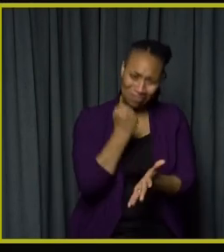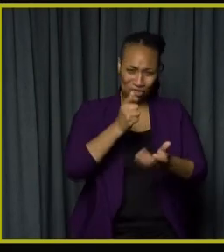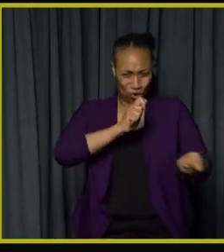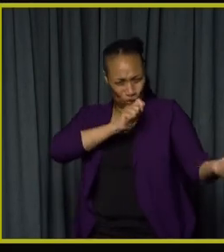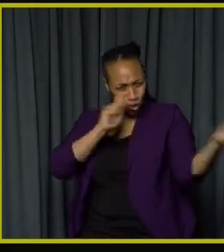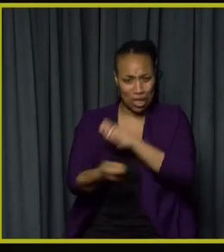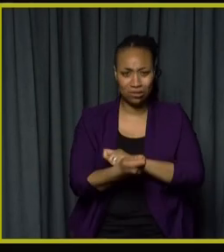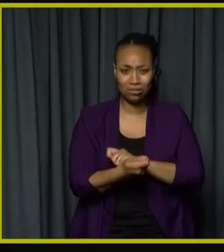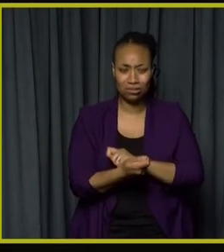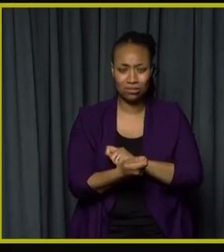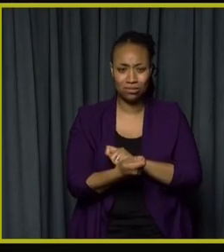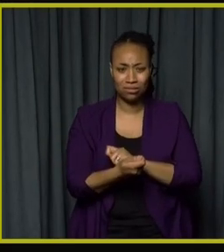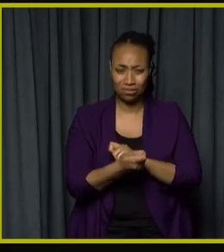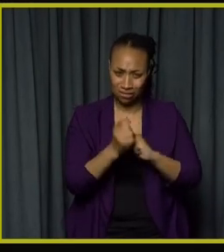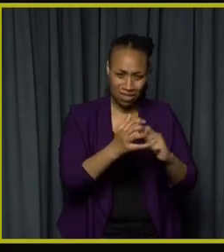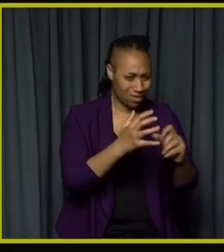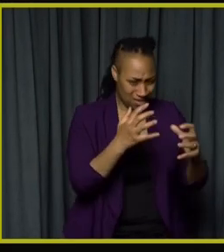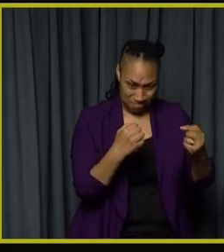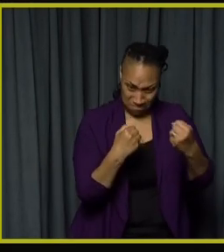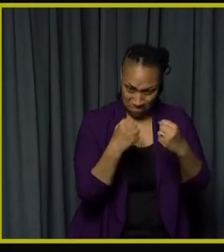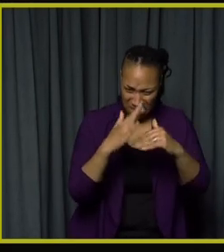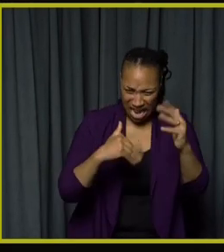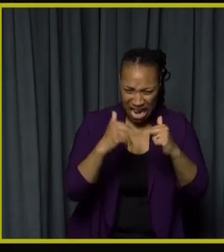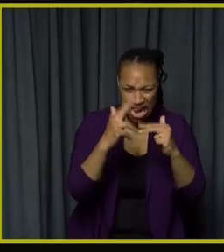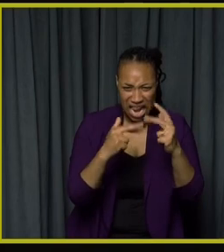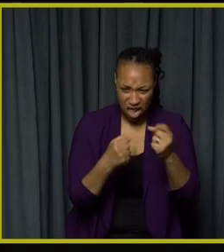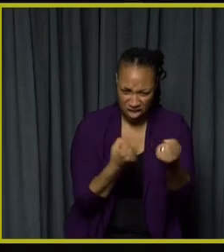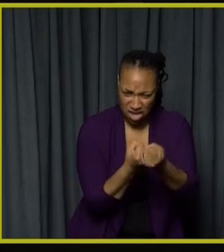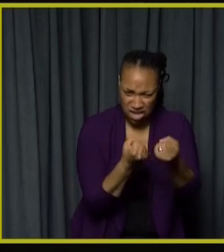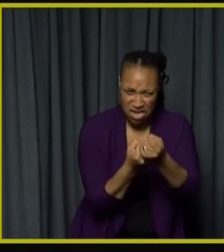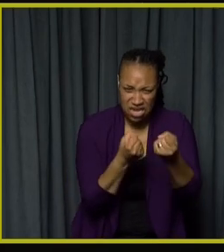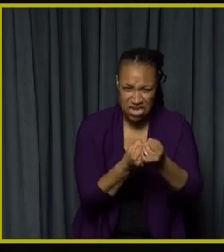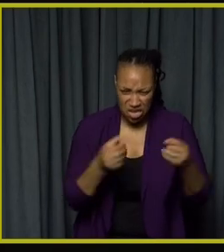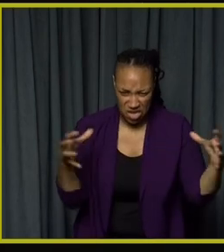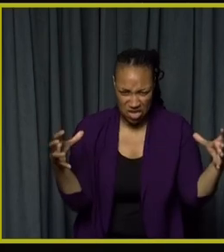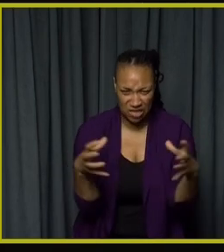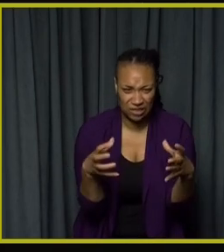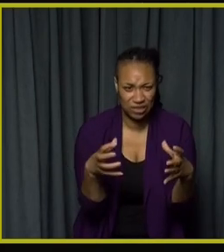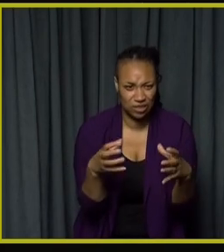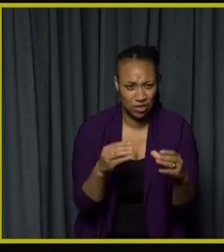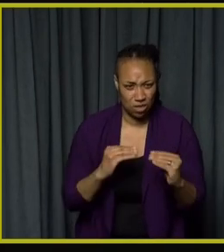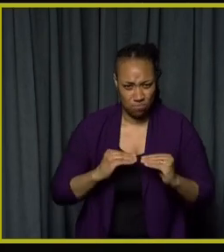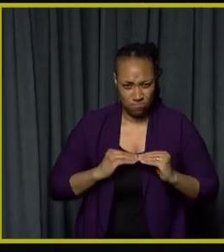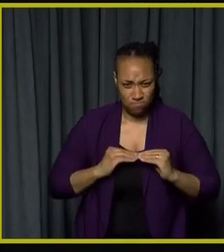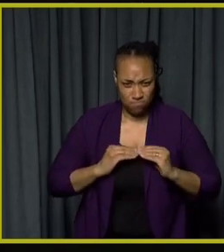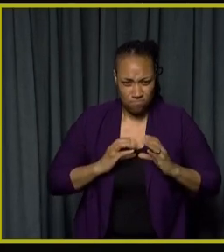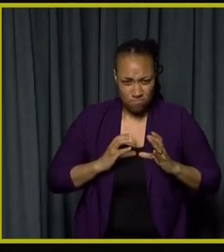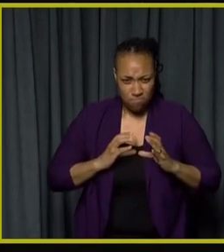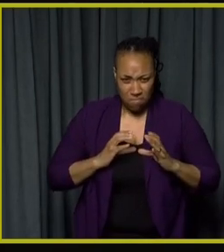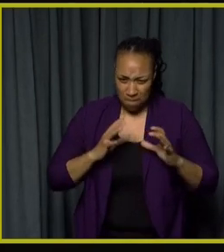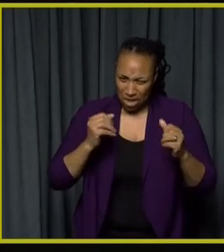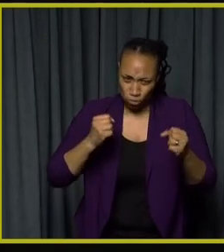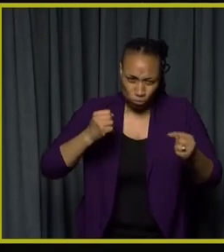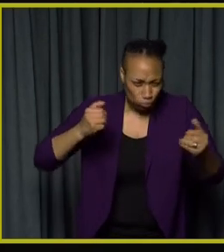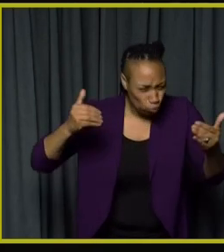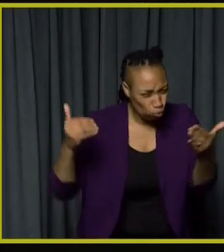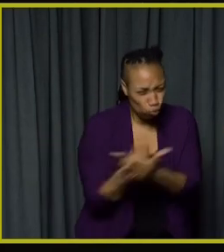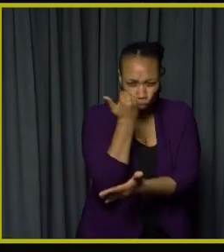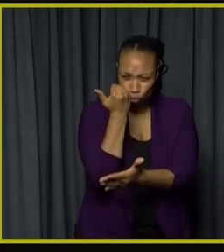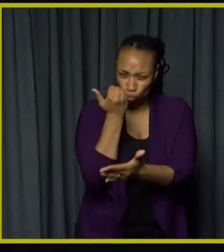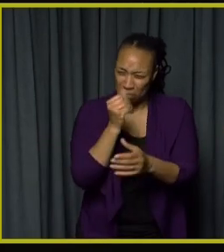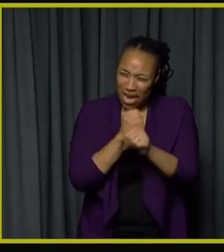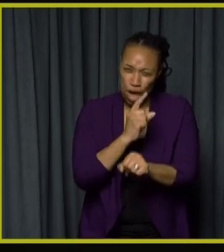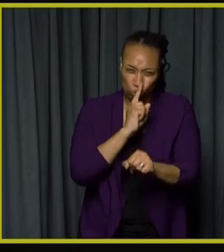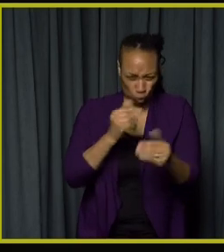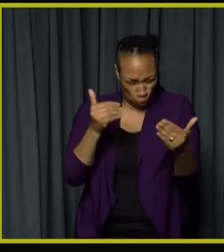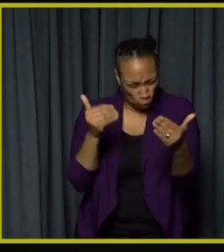It's time to remake the systems of our common life and to make sure they serve everyone. America, at